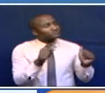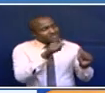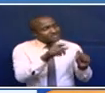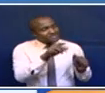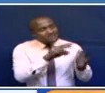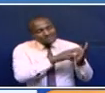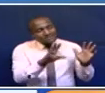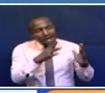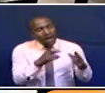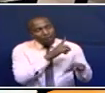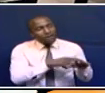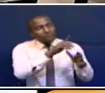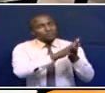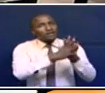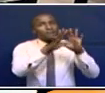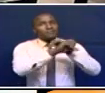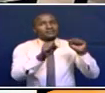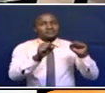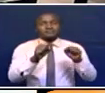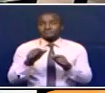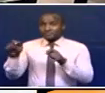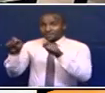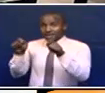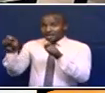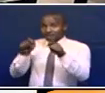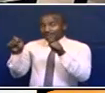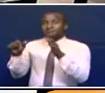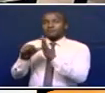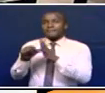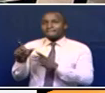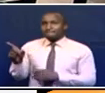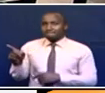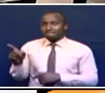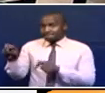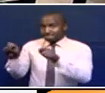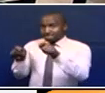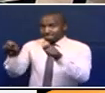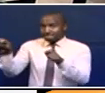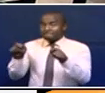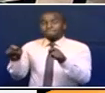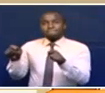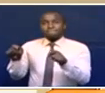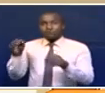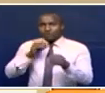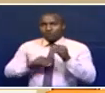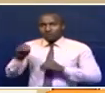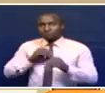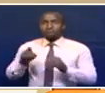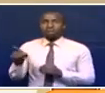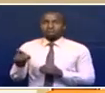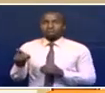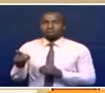failures when he is president? Governance is outstanding. Governance is corruption. And of